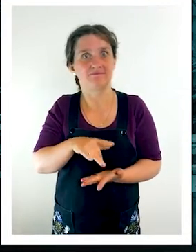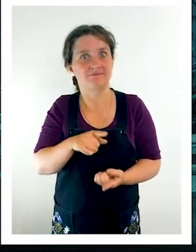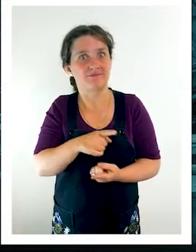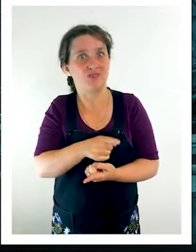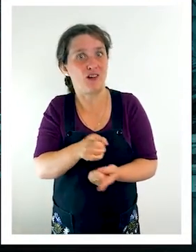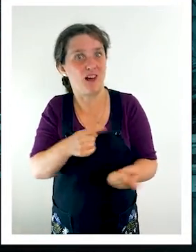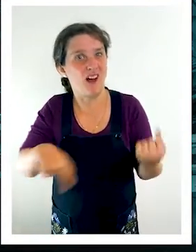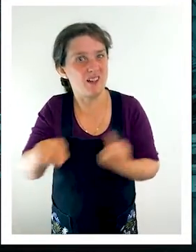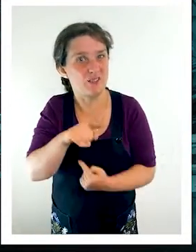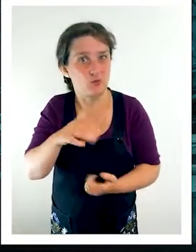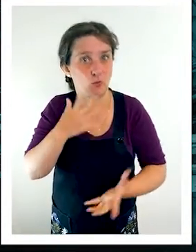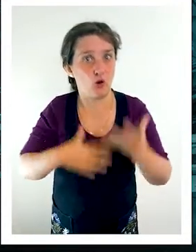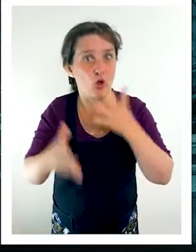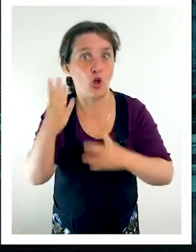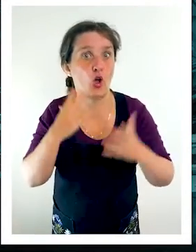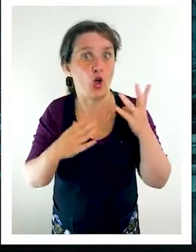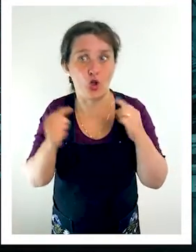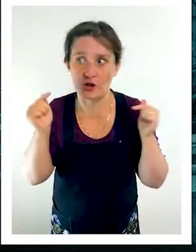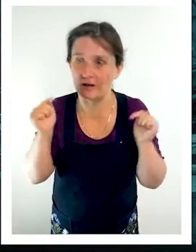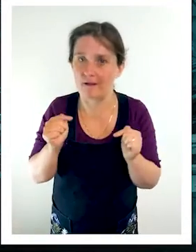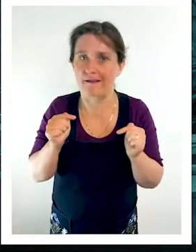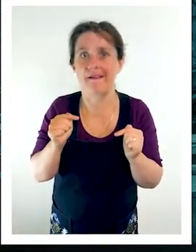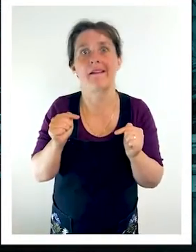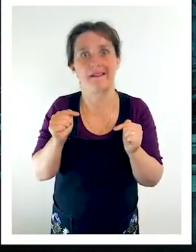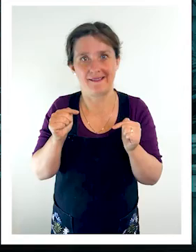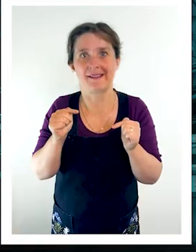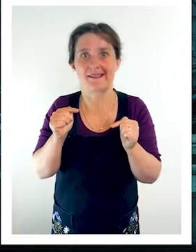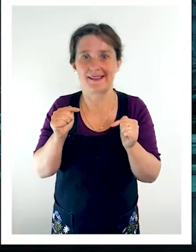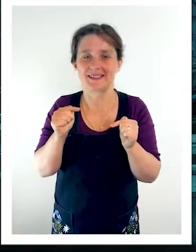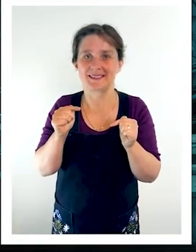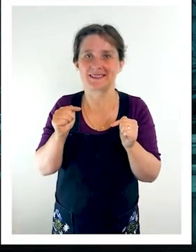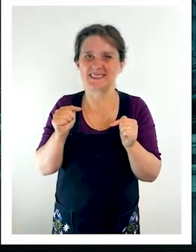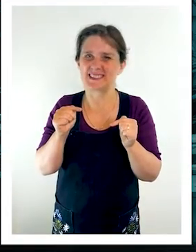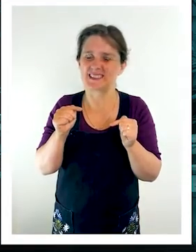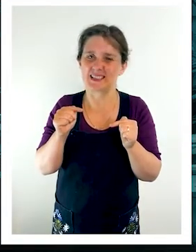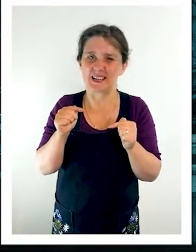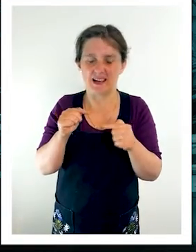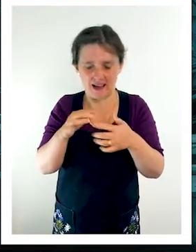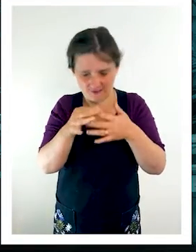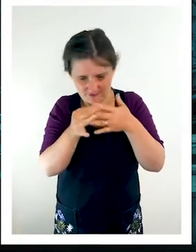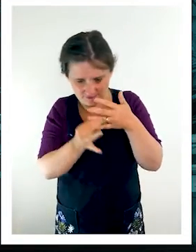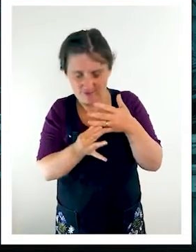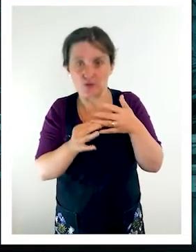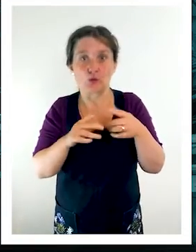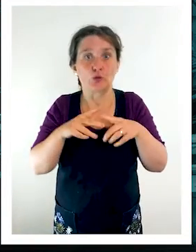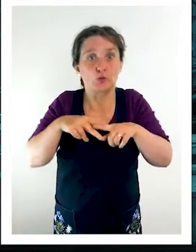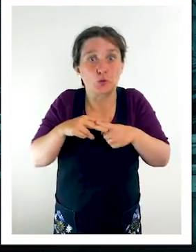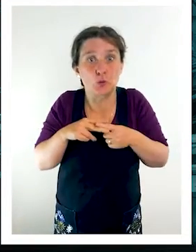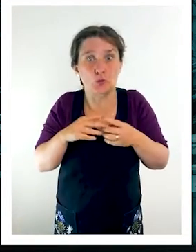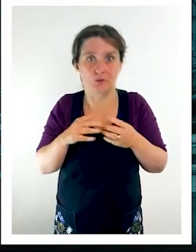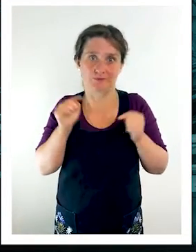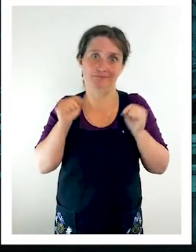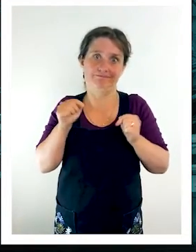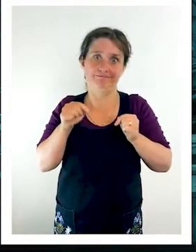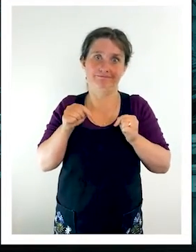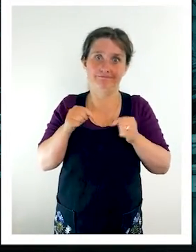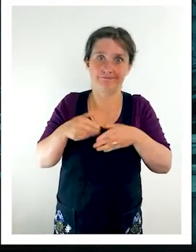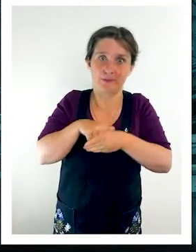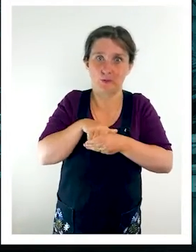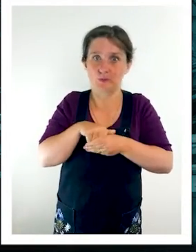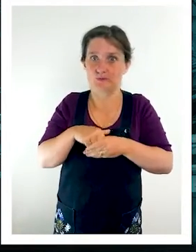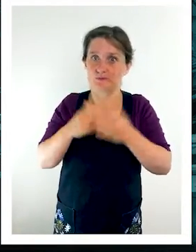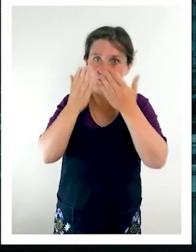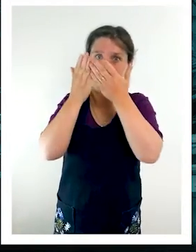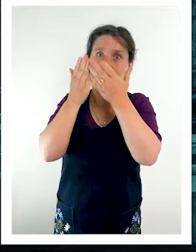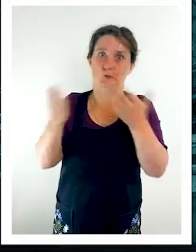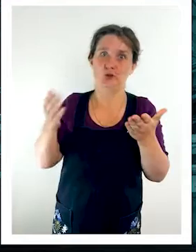to learn about a tool that we have in our mission toolkit that is worship.